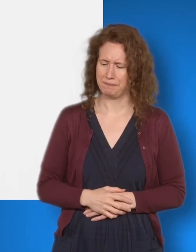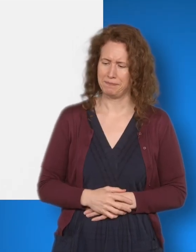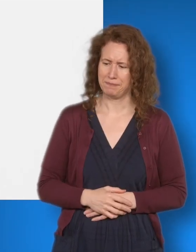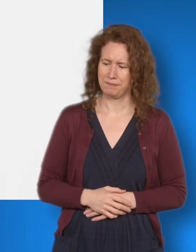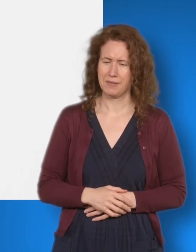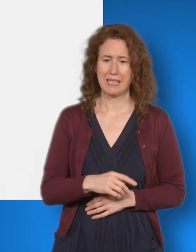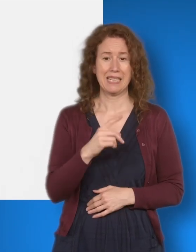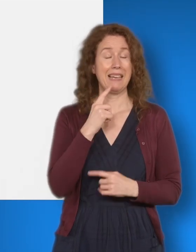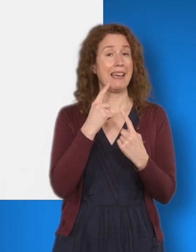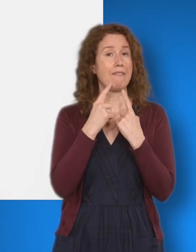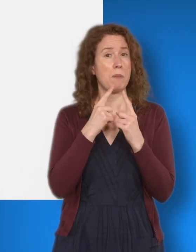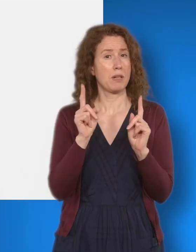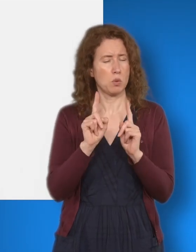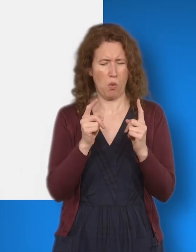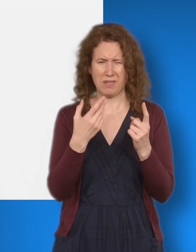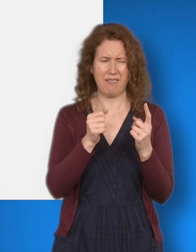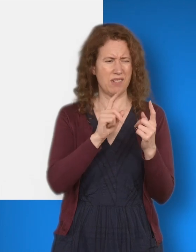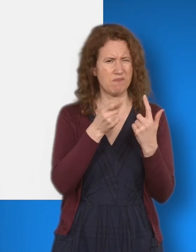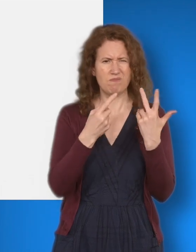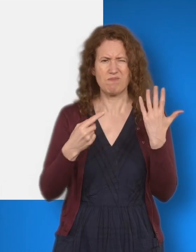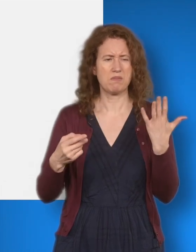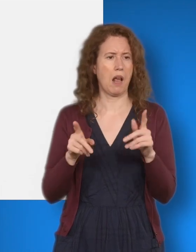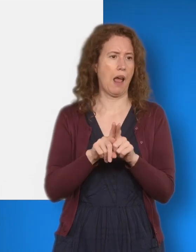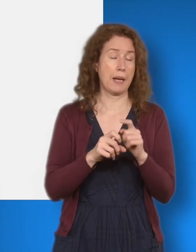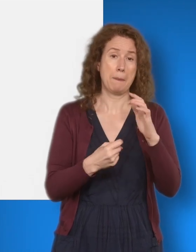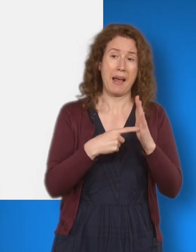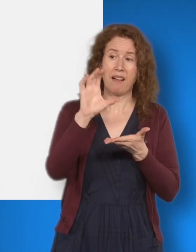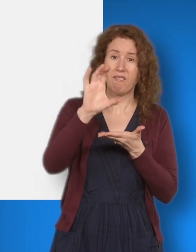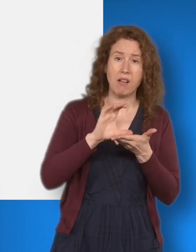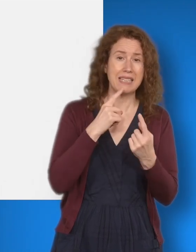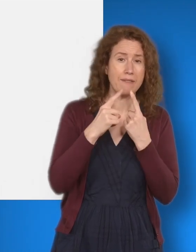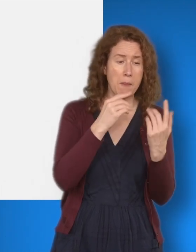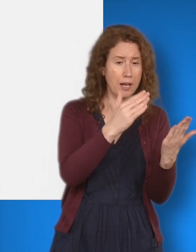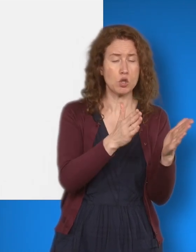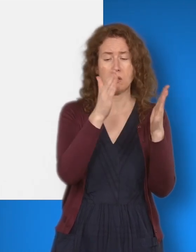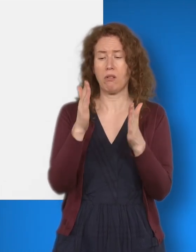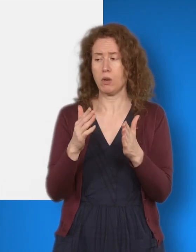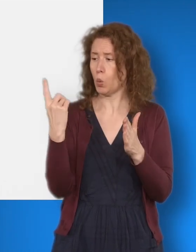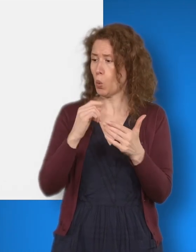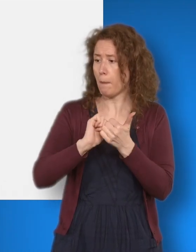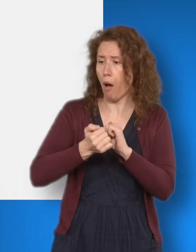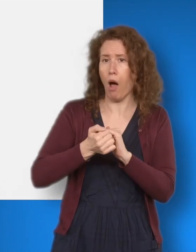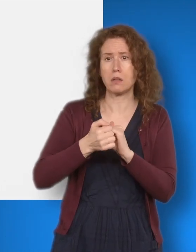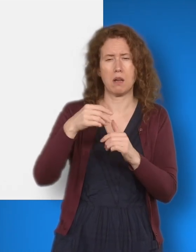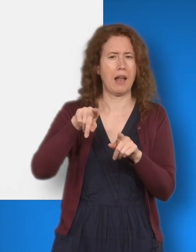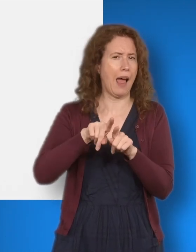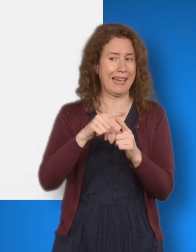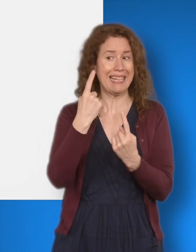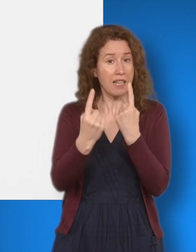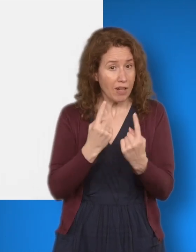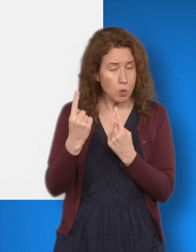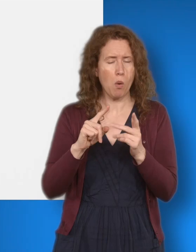and the information that you can see ranges from the main funding details to the project partners, as we said, both